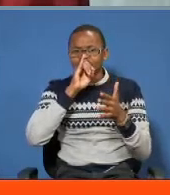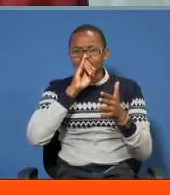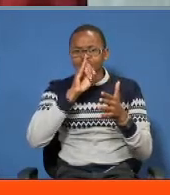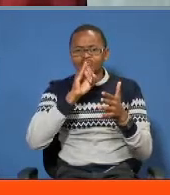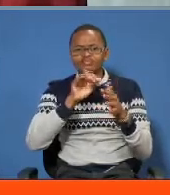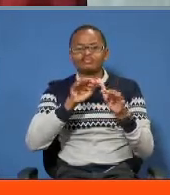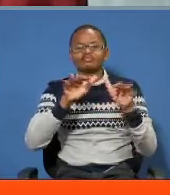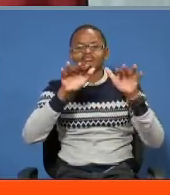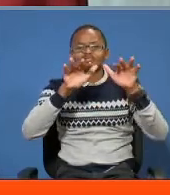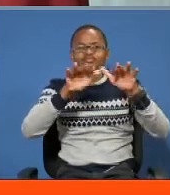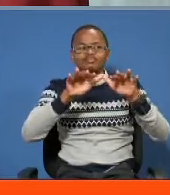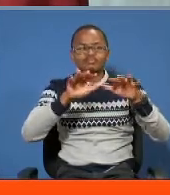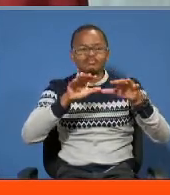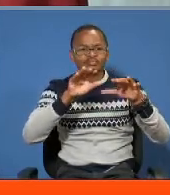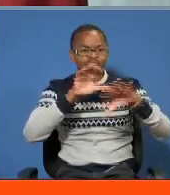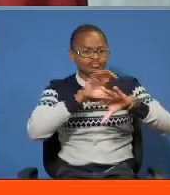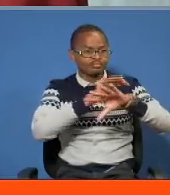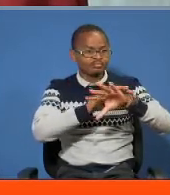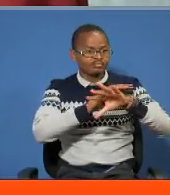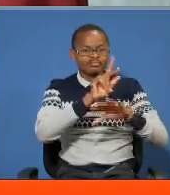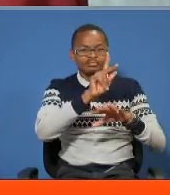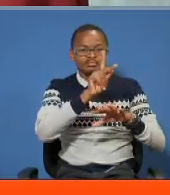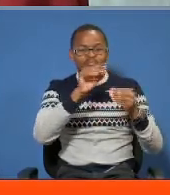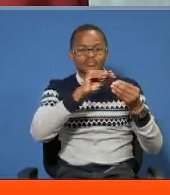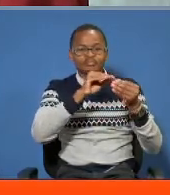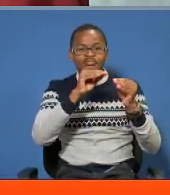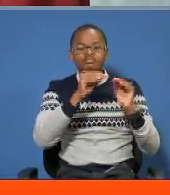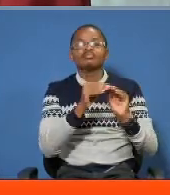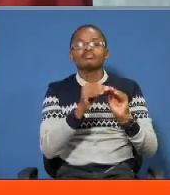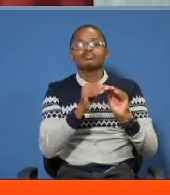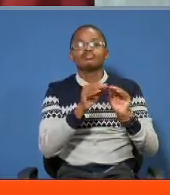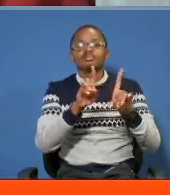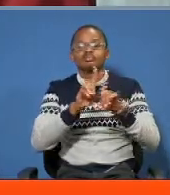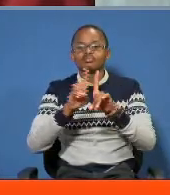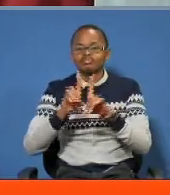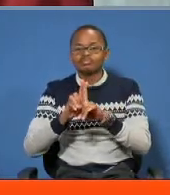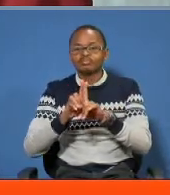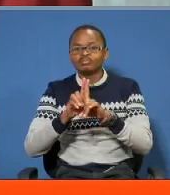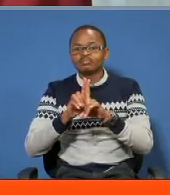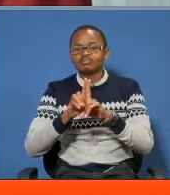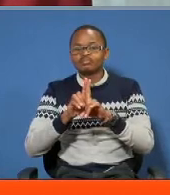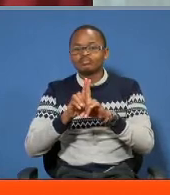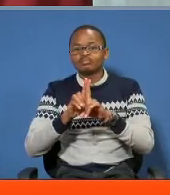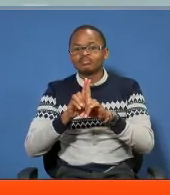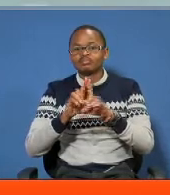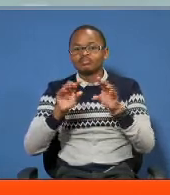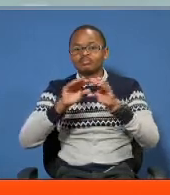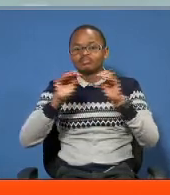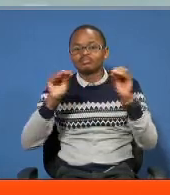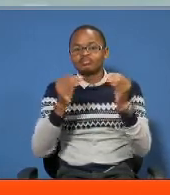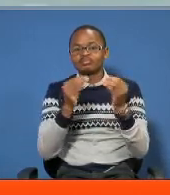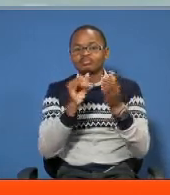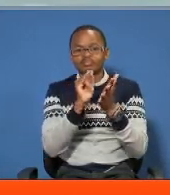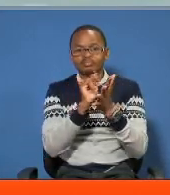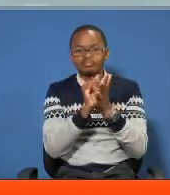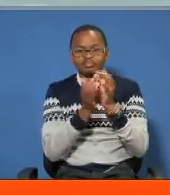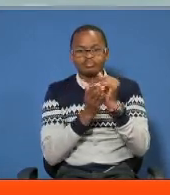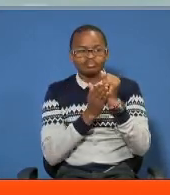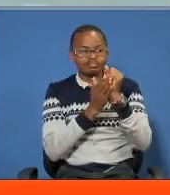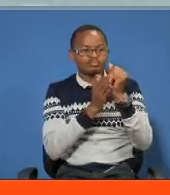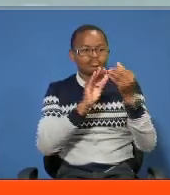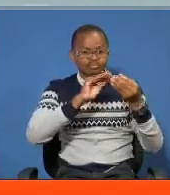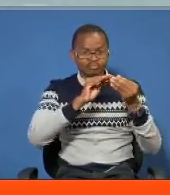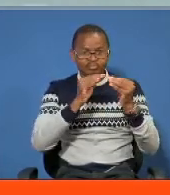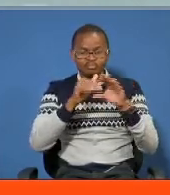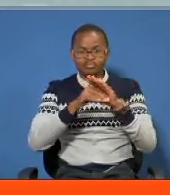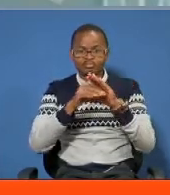What is the step that they should take to reach out to Kenya National Innovation Agency as a board or as an organization that is set up to